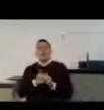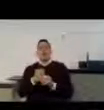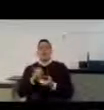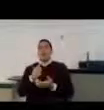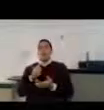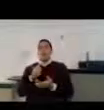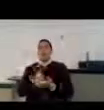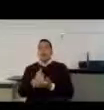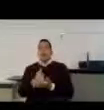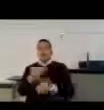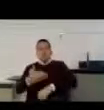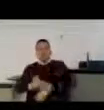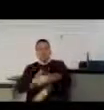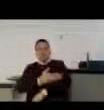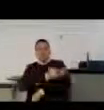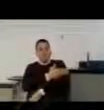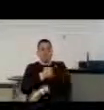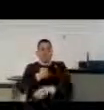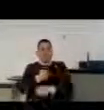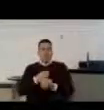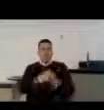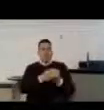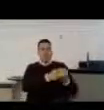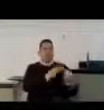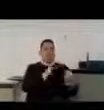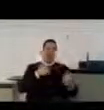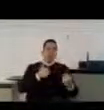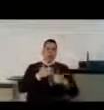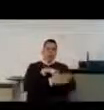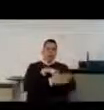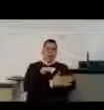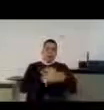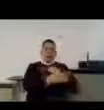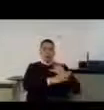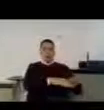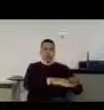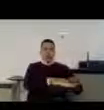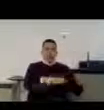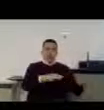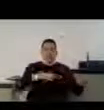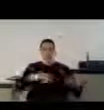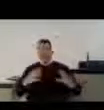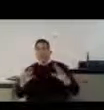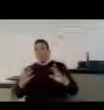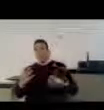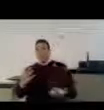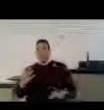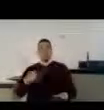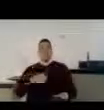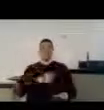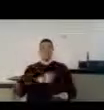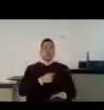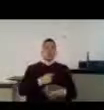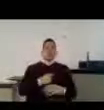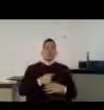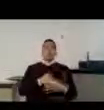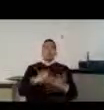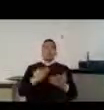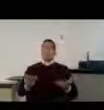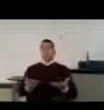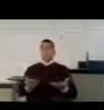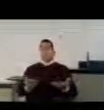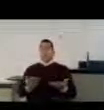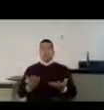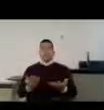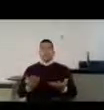become better advocates for our nation's children. We are here with much thanks to